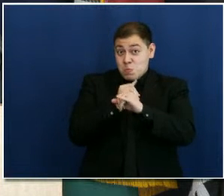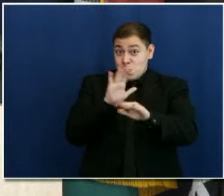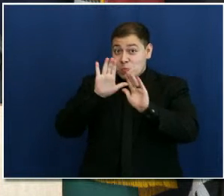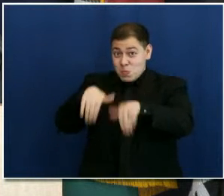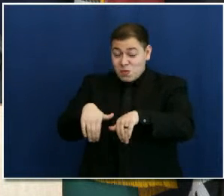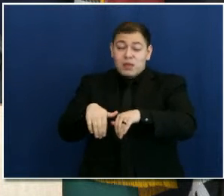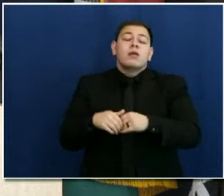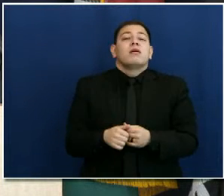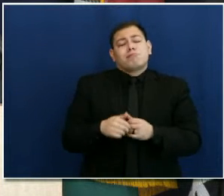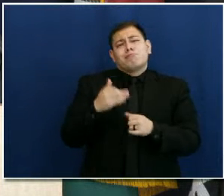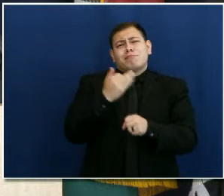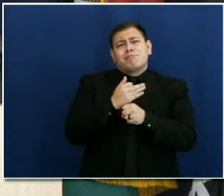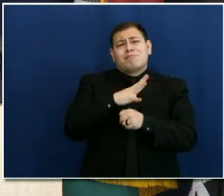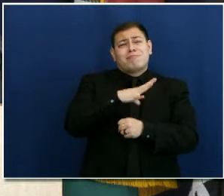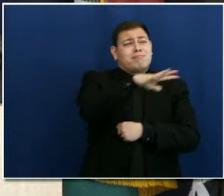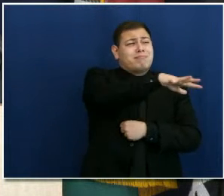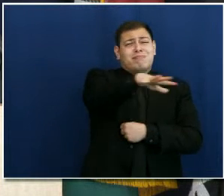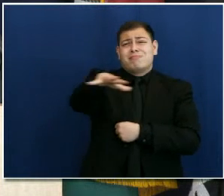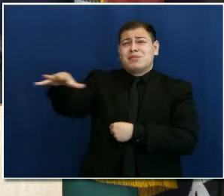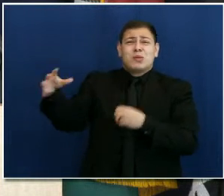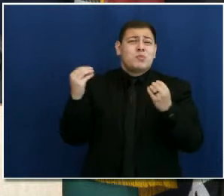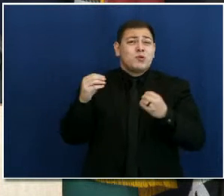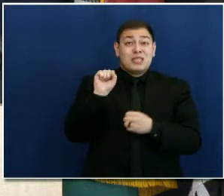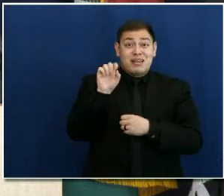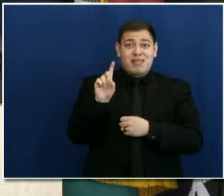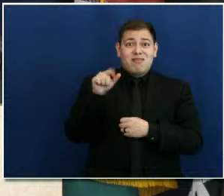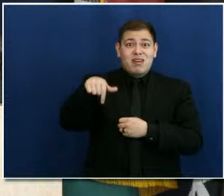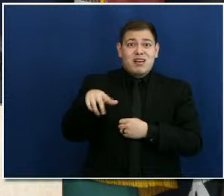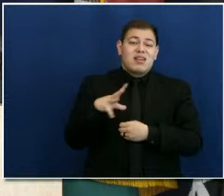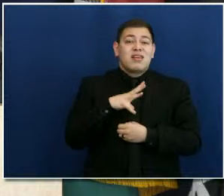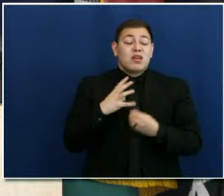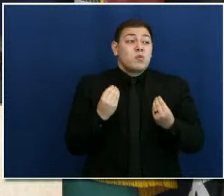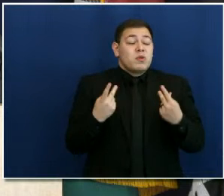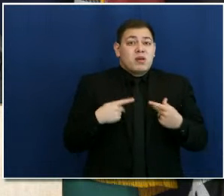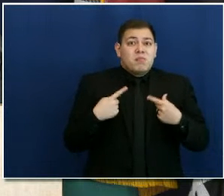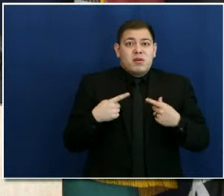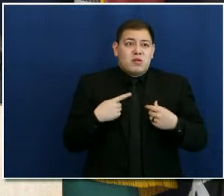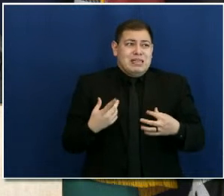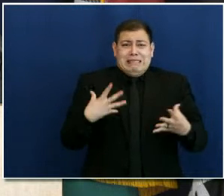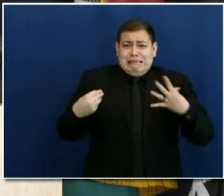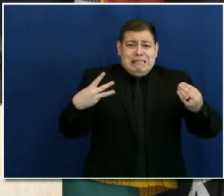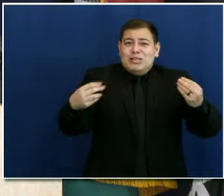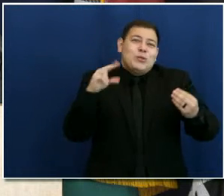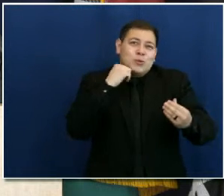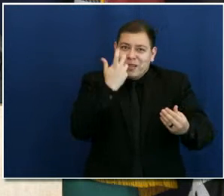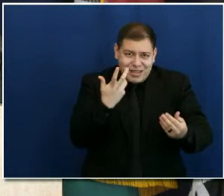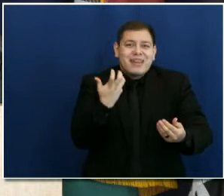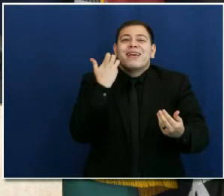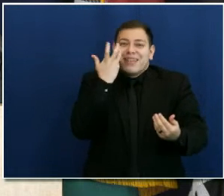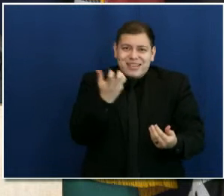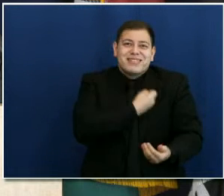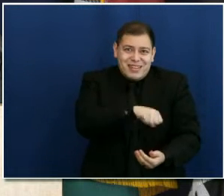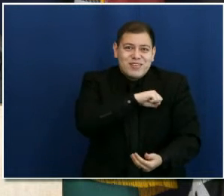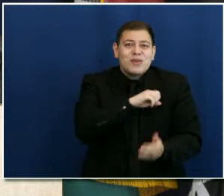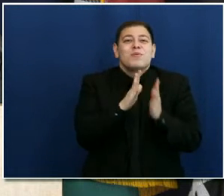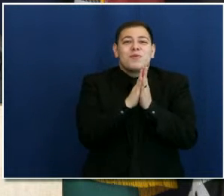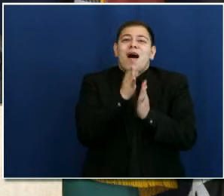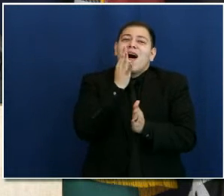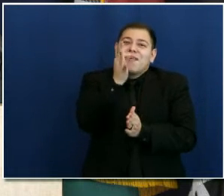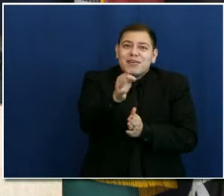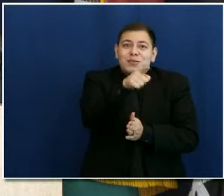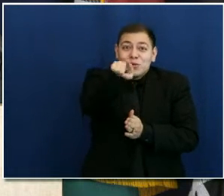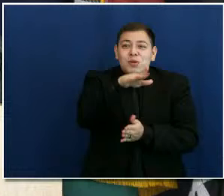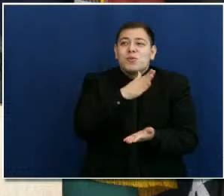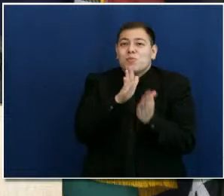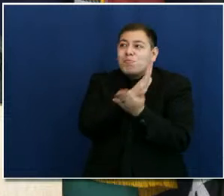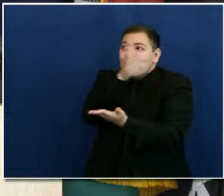continúe cuidándose, y si no ha recibido su vacuna, vaya al centro de vacuna más cercano a usted, y si conoce personas que no se han vacunado, pídales